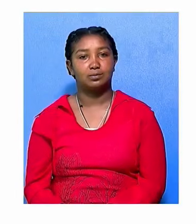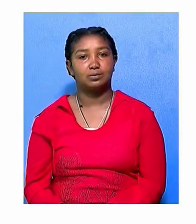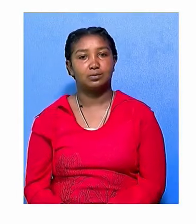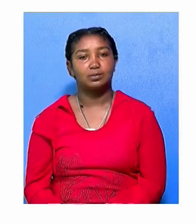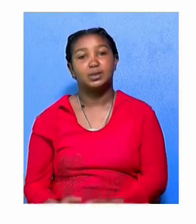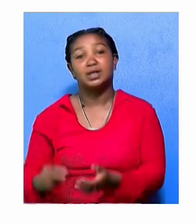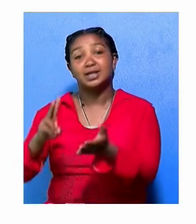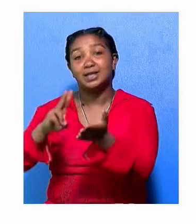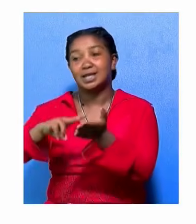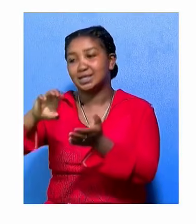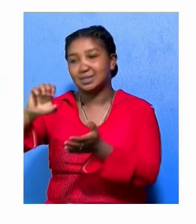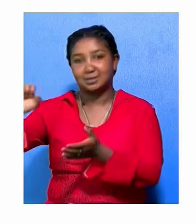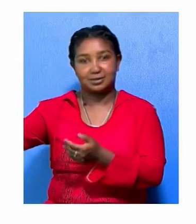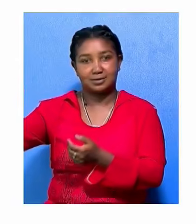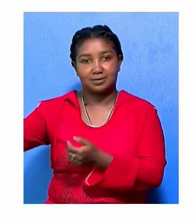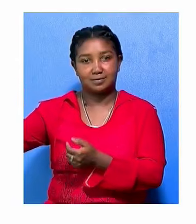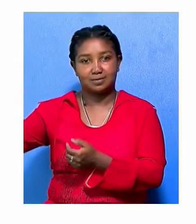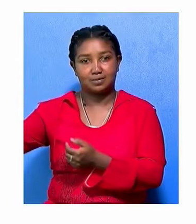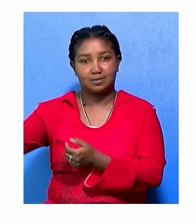reads